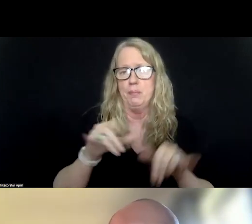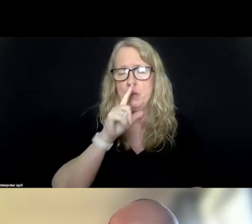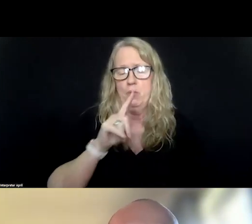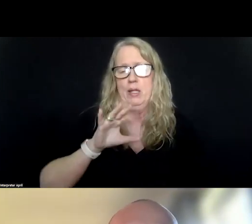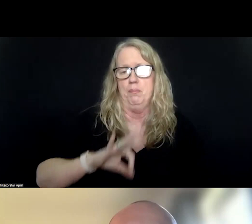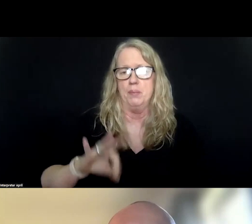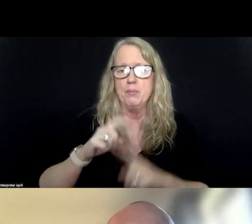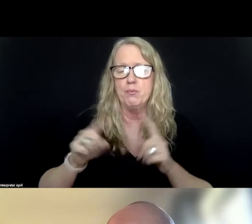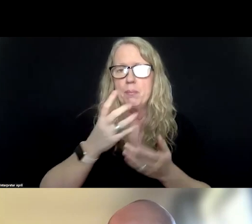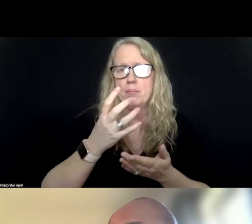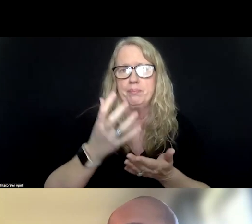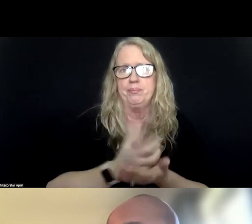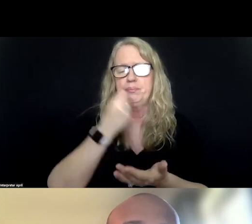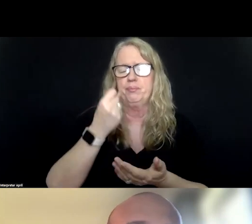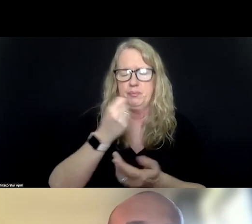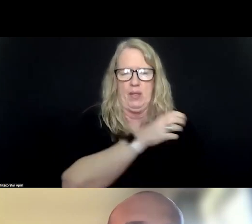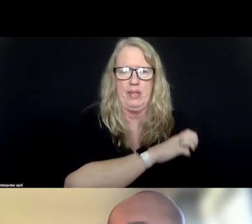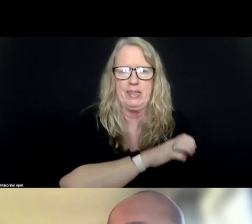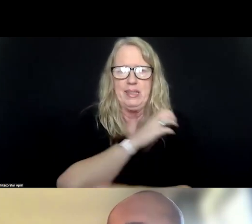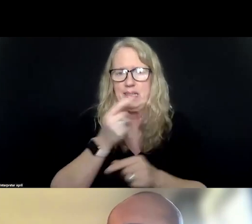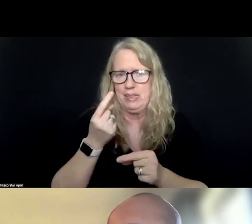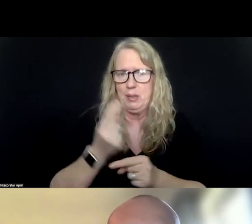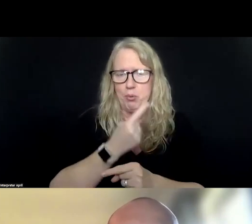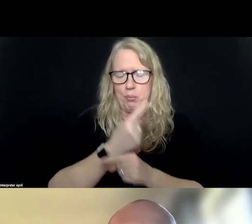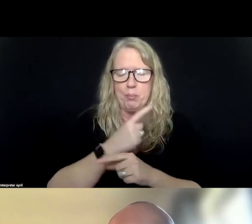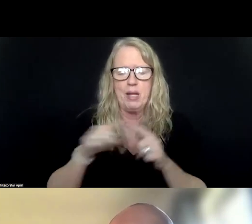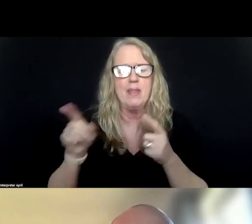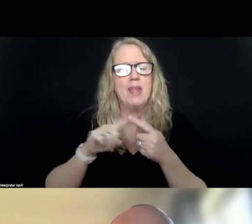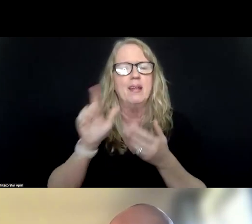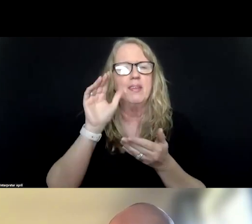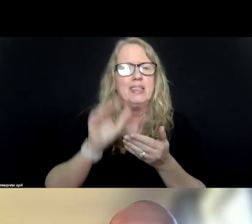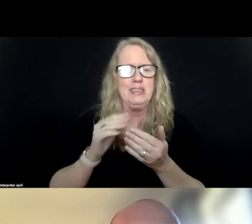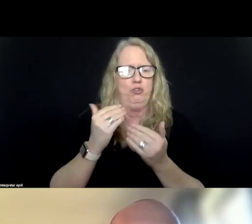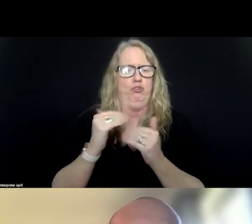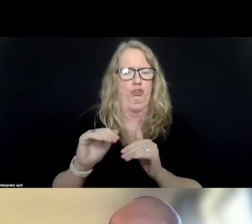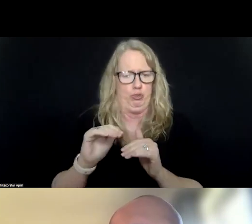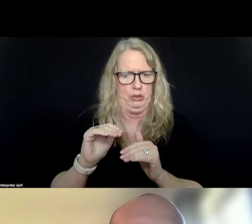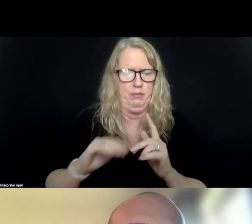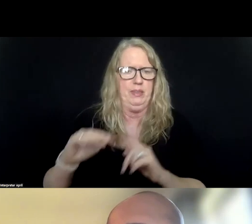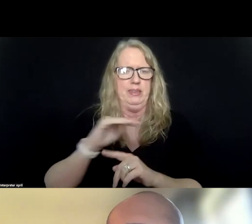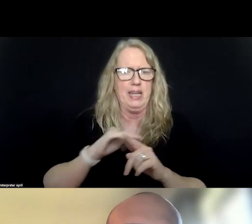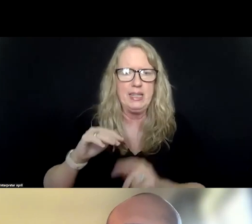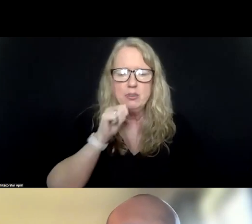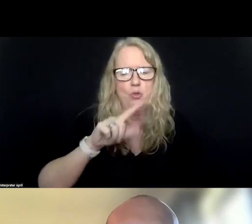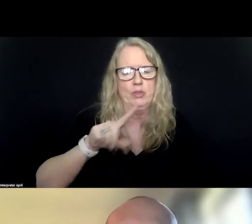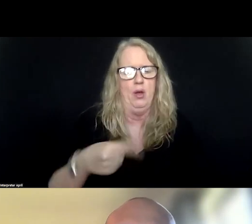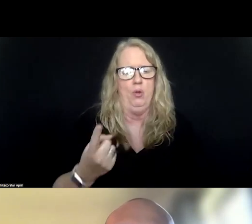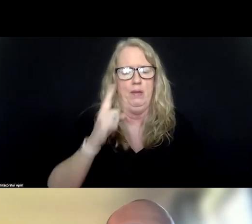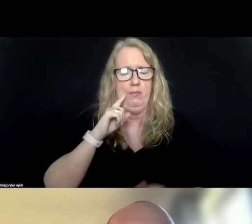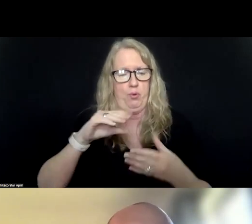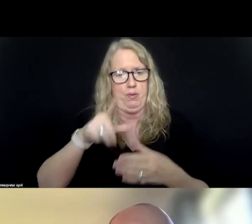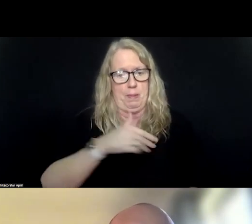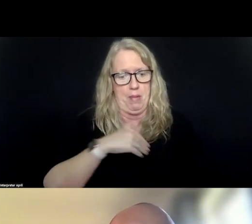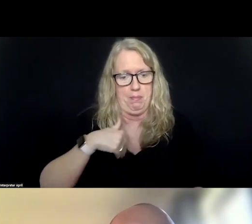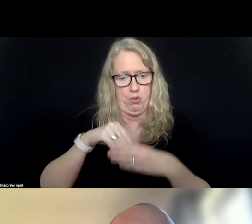from leveraging the clinically appropriate, which is often the least restrictive setting, is also beneficial not only to the community member, but also